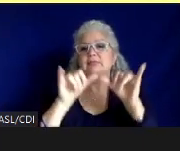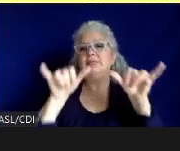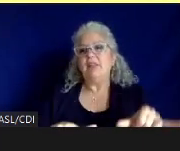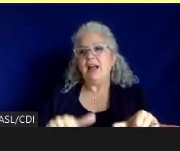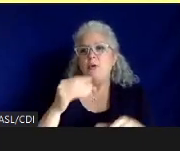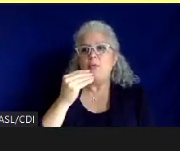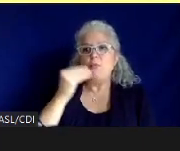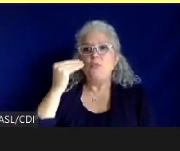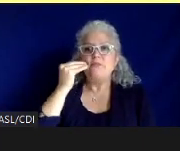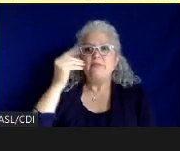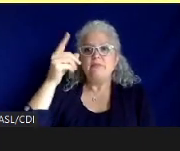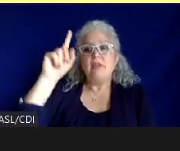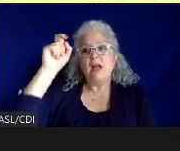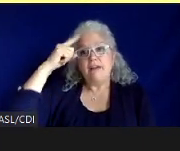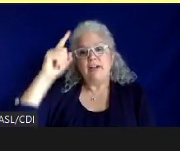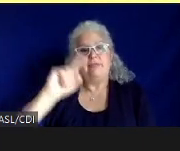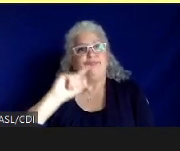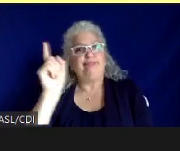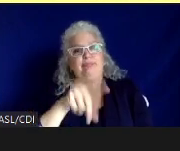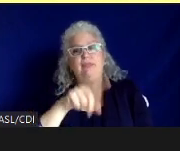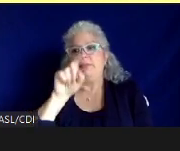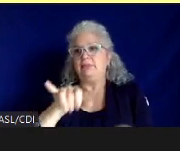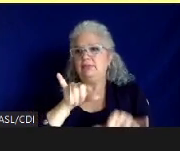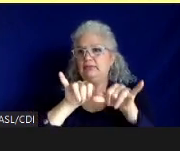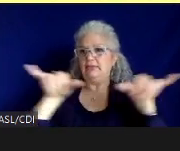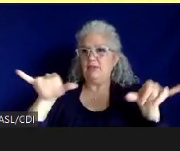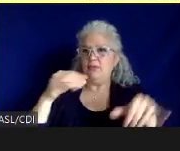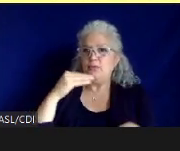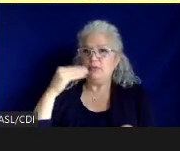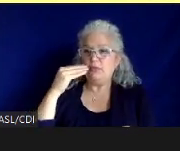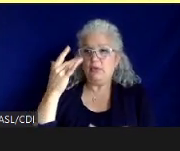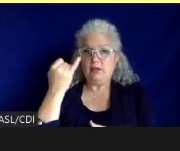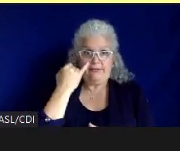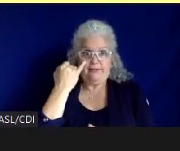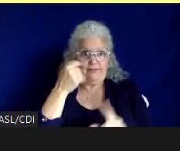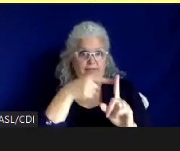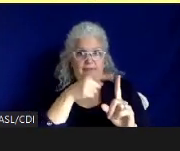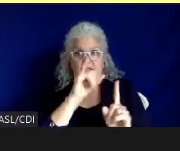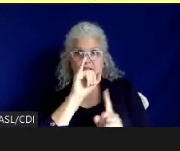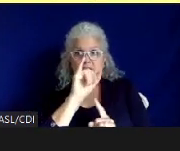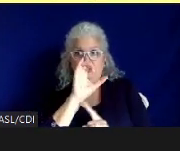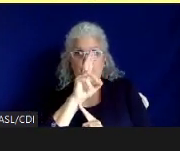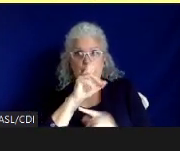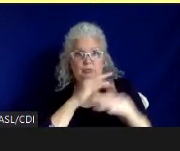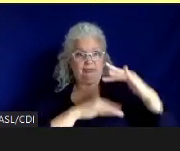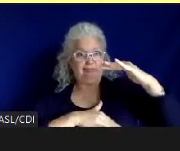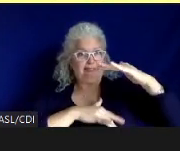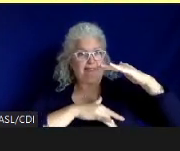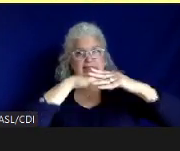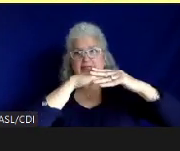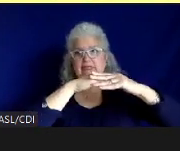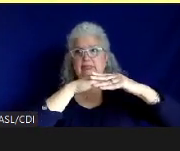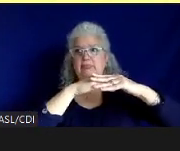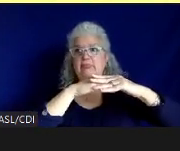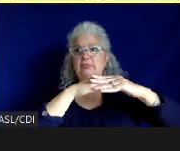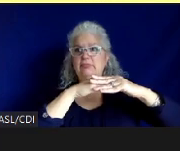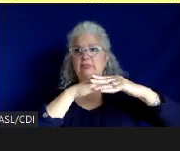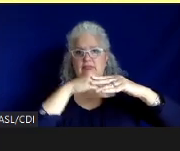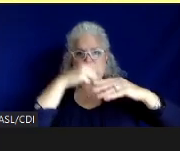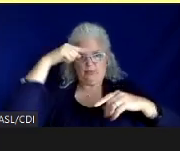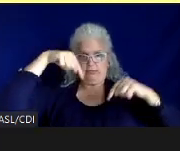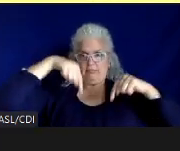when the ICU capacity for a given region, the state was divided into 5 regions. When the regional